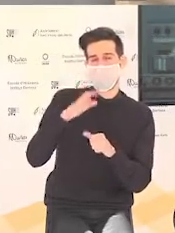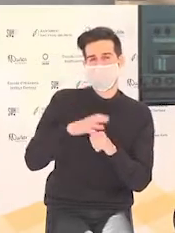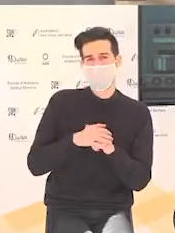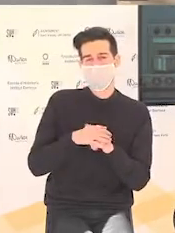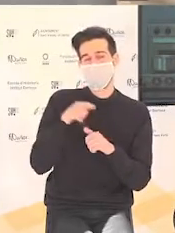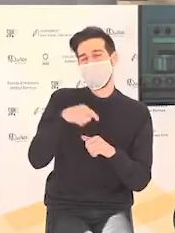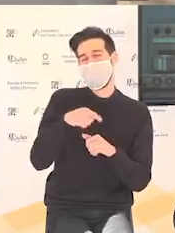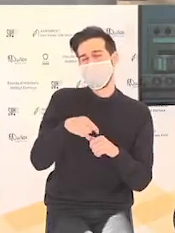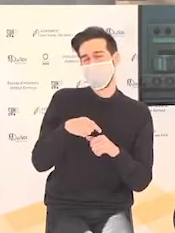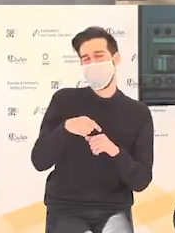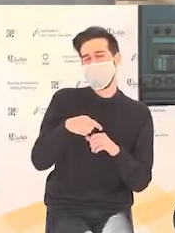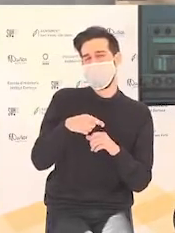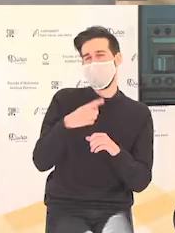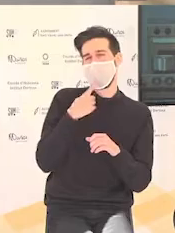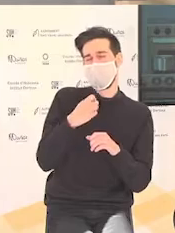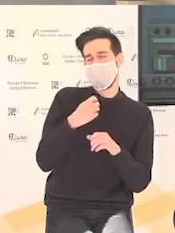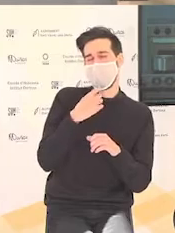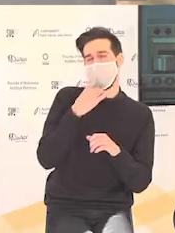supermercado.